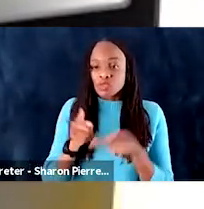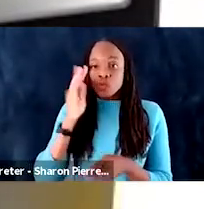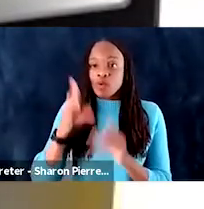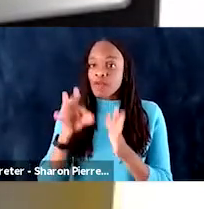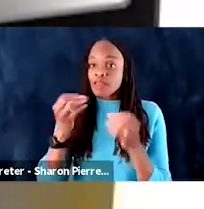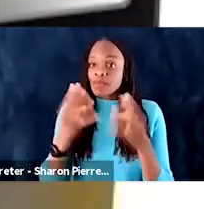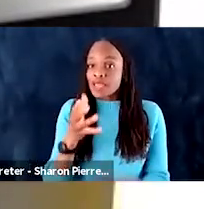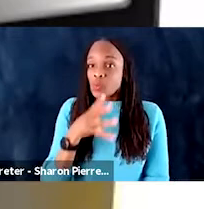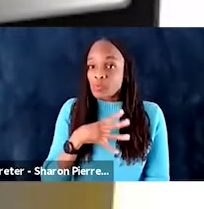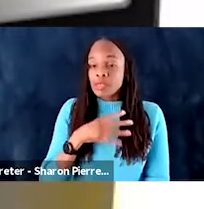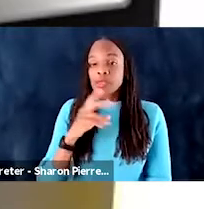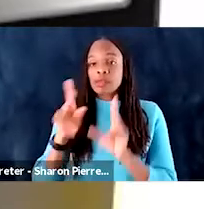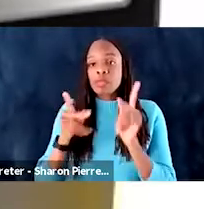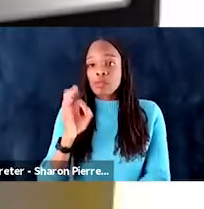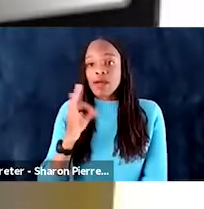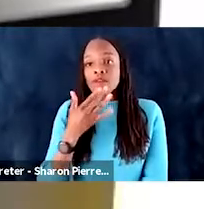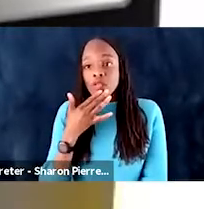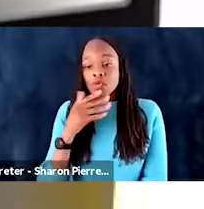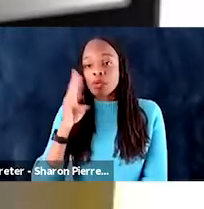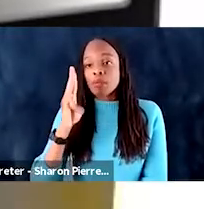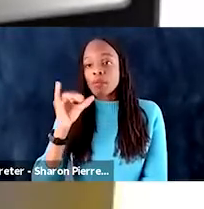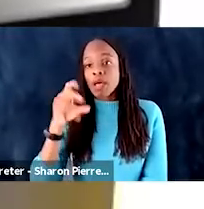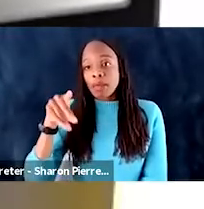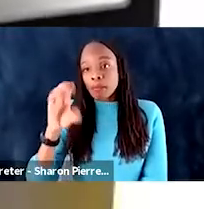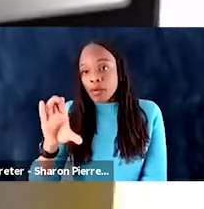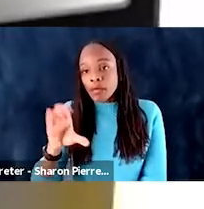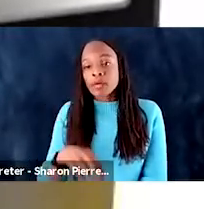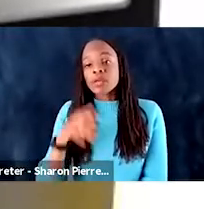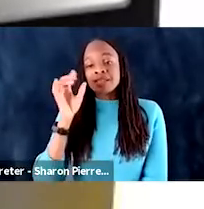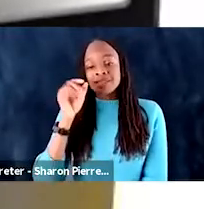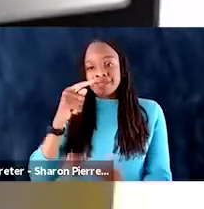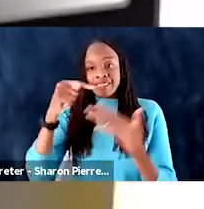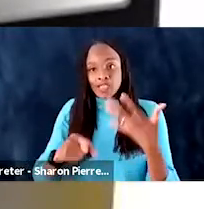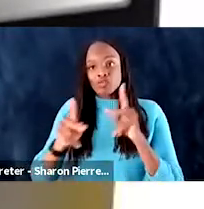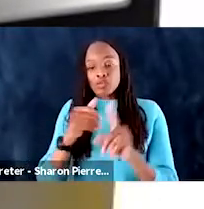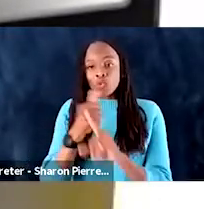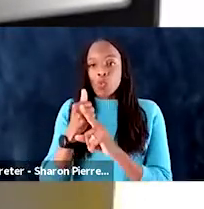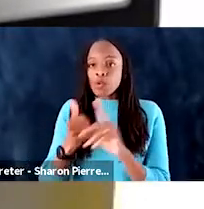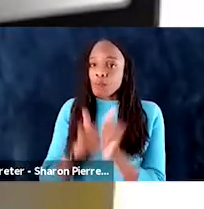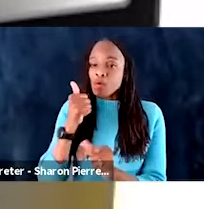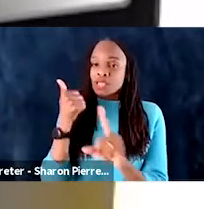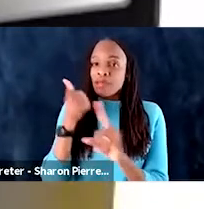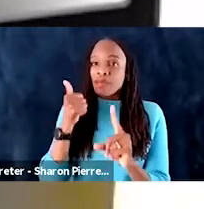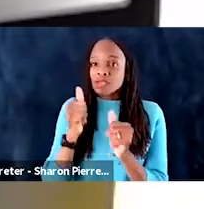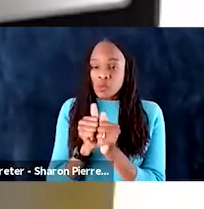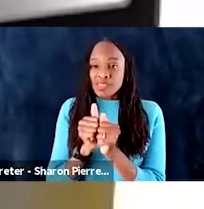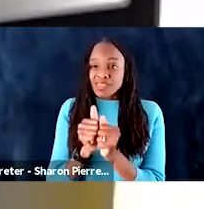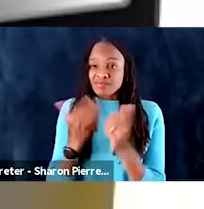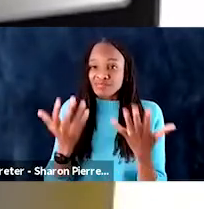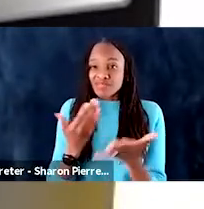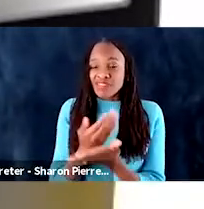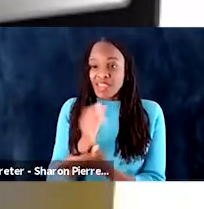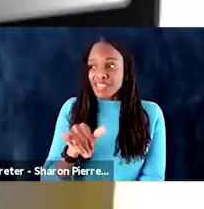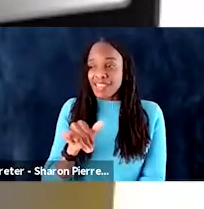a lot of people of color and BIPOCs. And so these are the people who are most impacted by the fact that, you know, they're